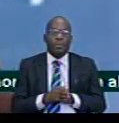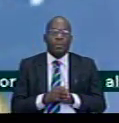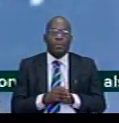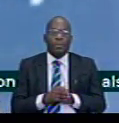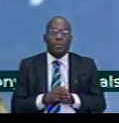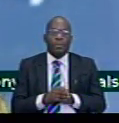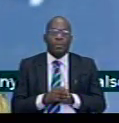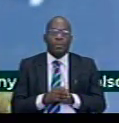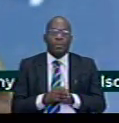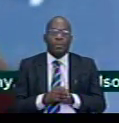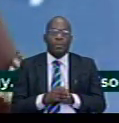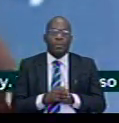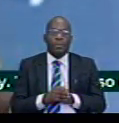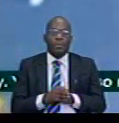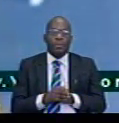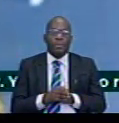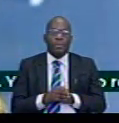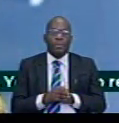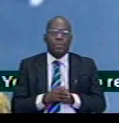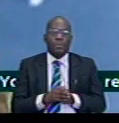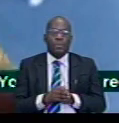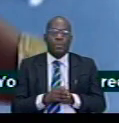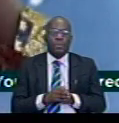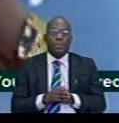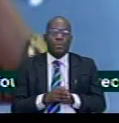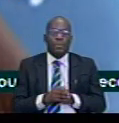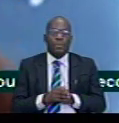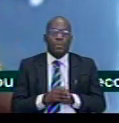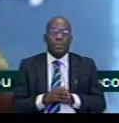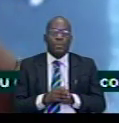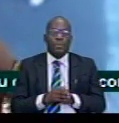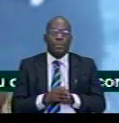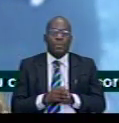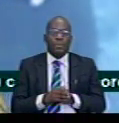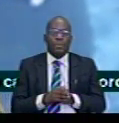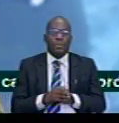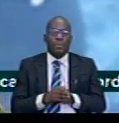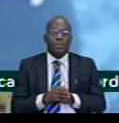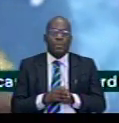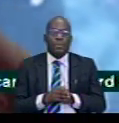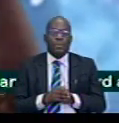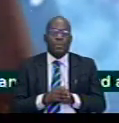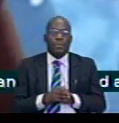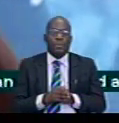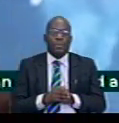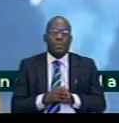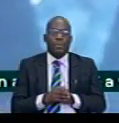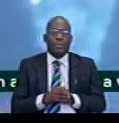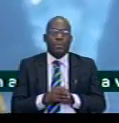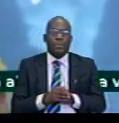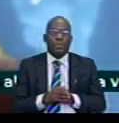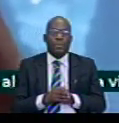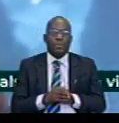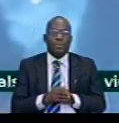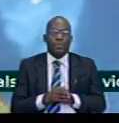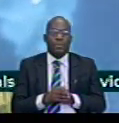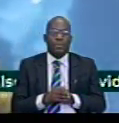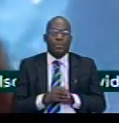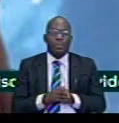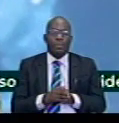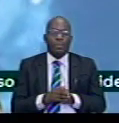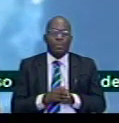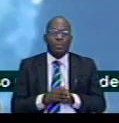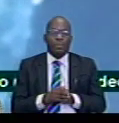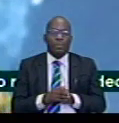ne kasintinye to disike ya dia le 2021 décembre ya mo ire konji gbova onrati ke na mbenye